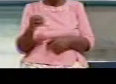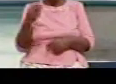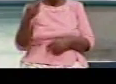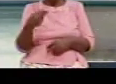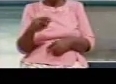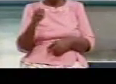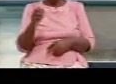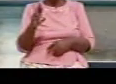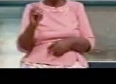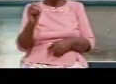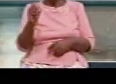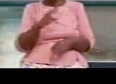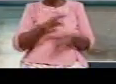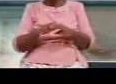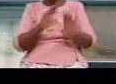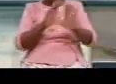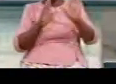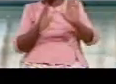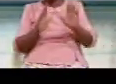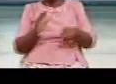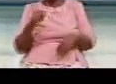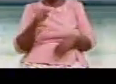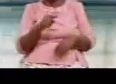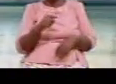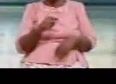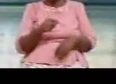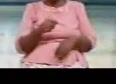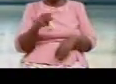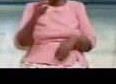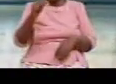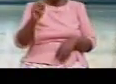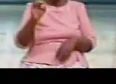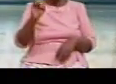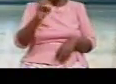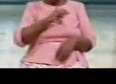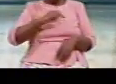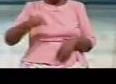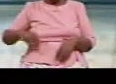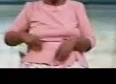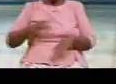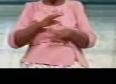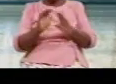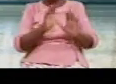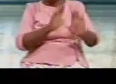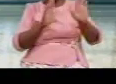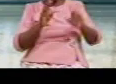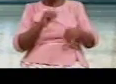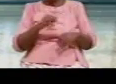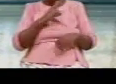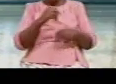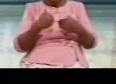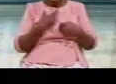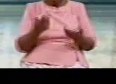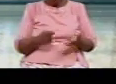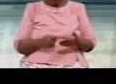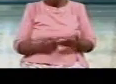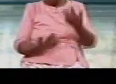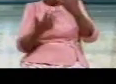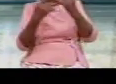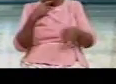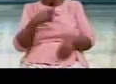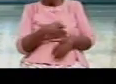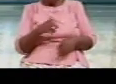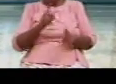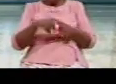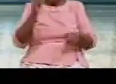him. Nebuchadnezzar, don't fear him. But he has a furnace, and he can throw me into the fire. And